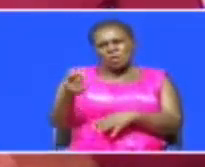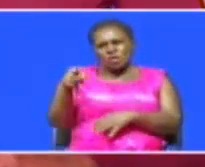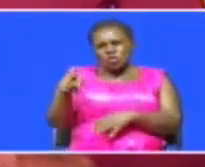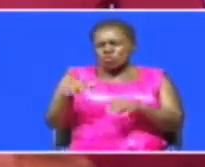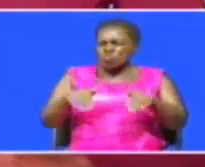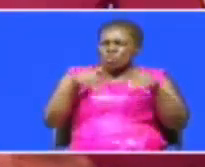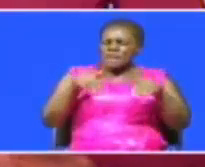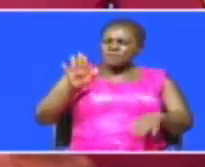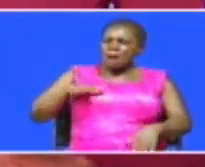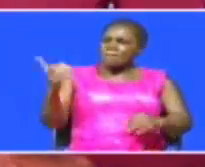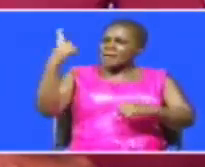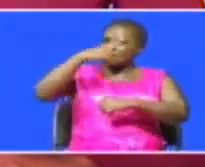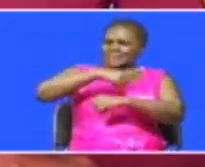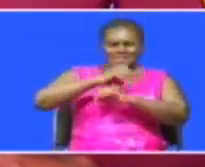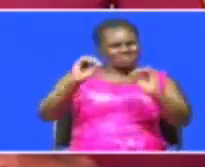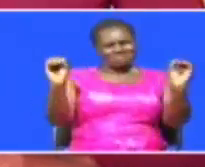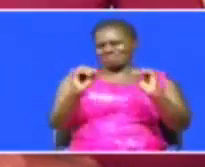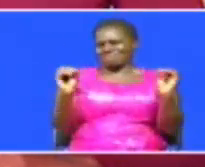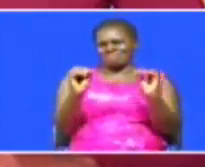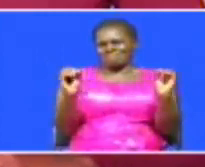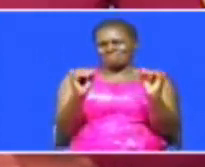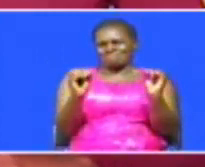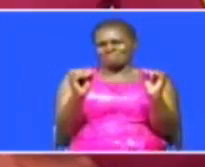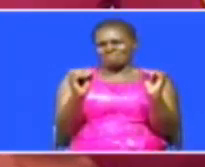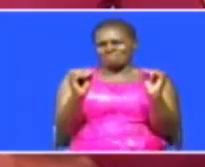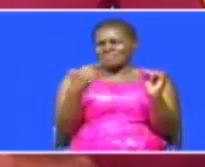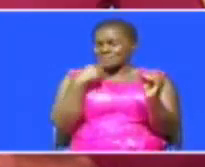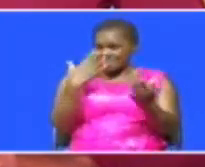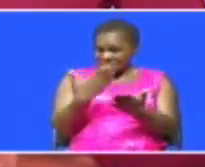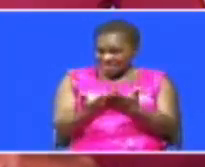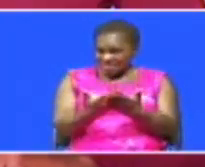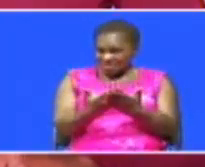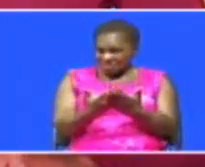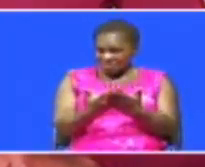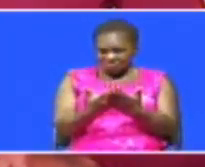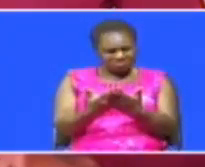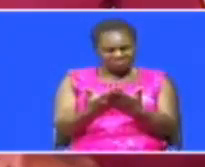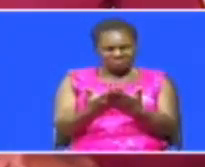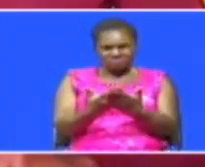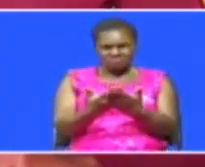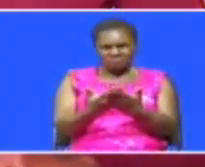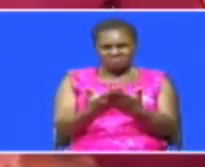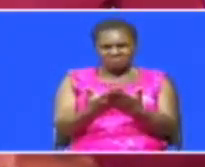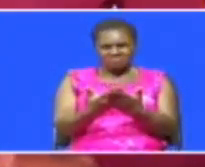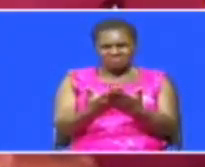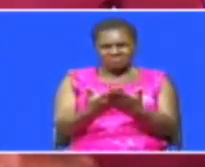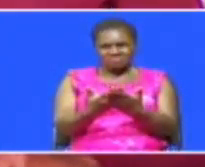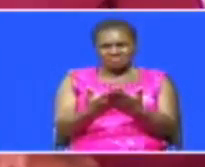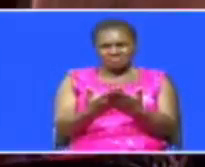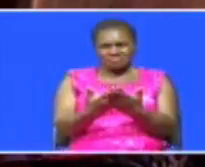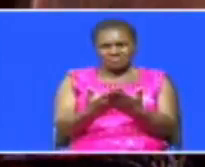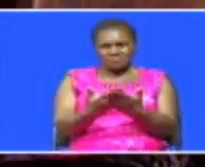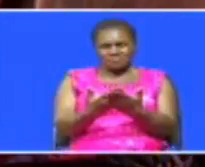have to wait for Mother's Day to do something, to say thank you. Because the sacrifices she's made for